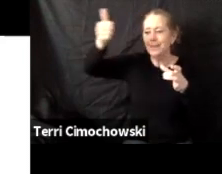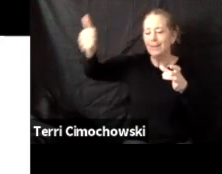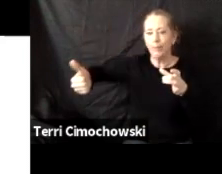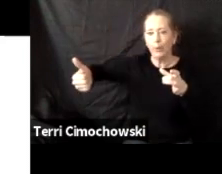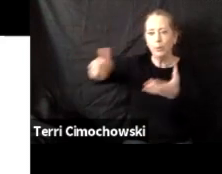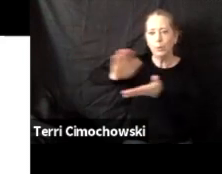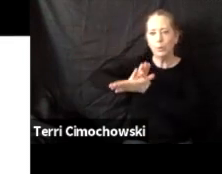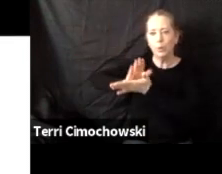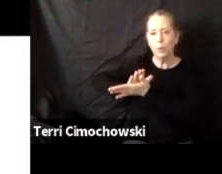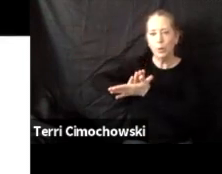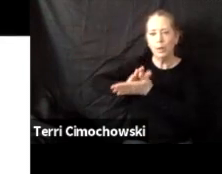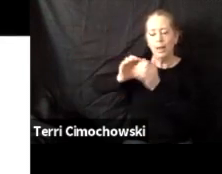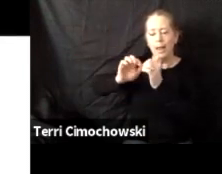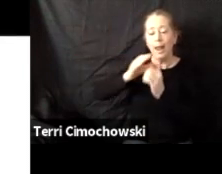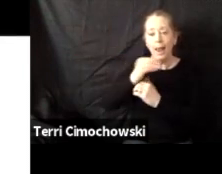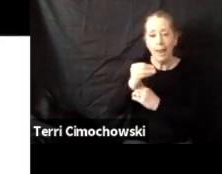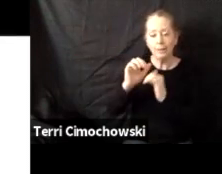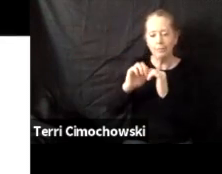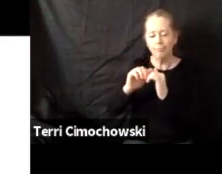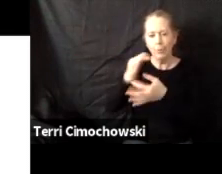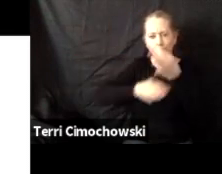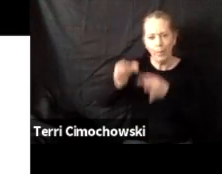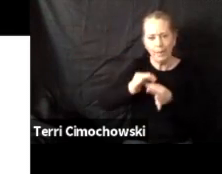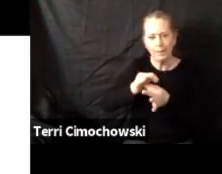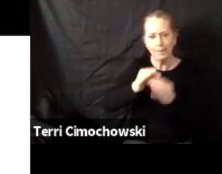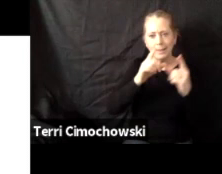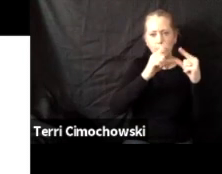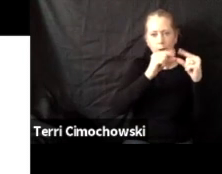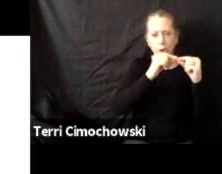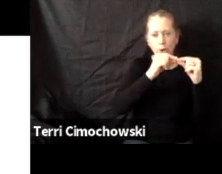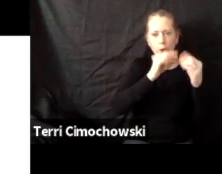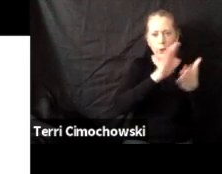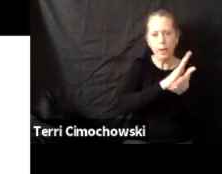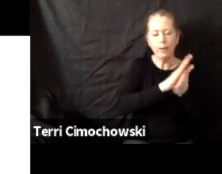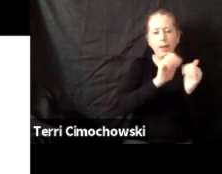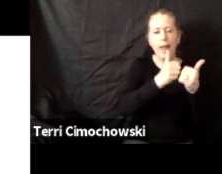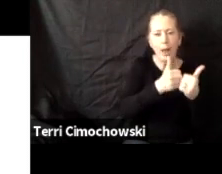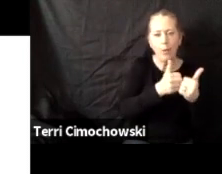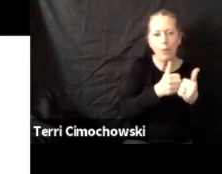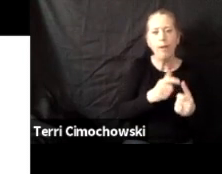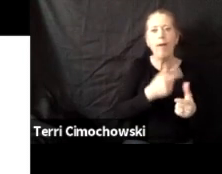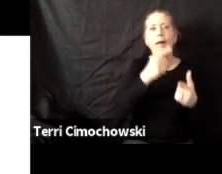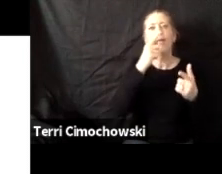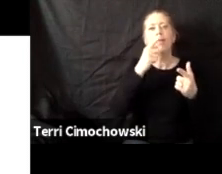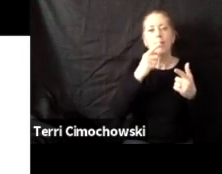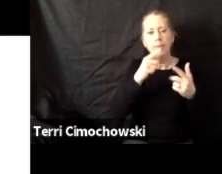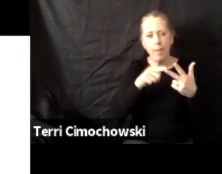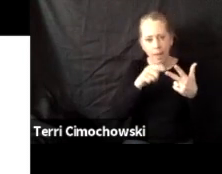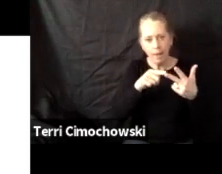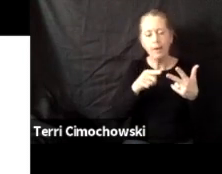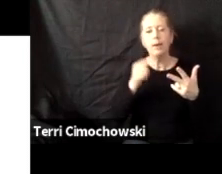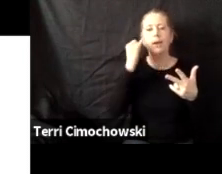and how it replaces the Digital Academy? And then what happens if